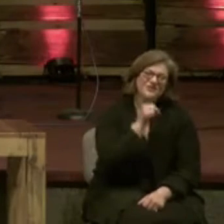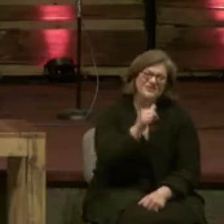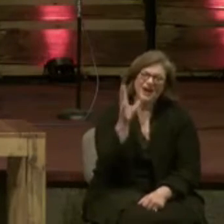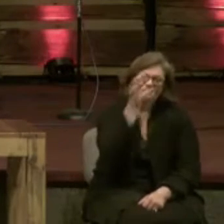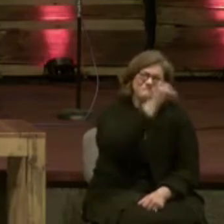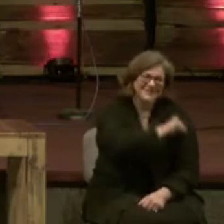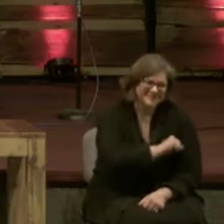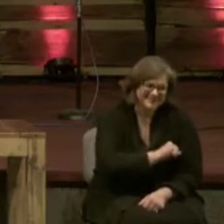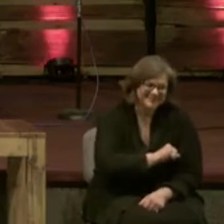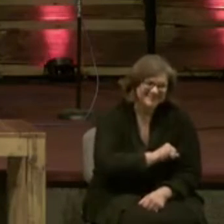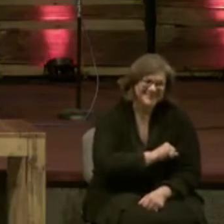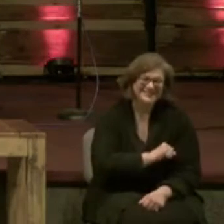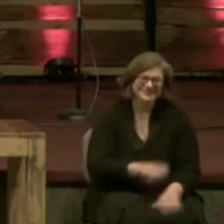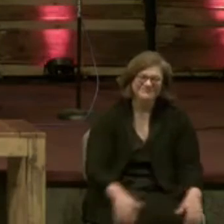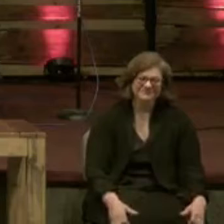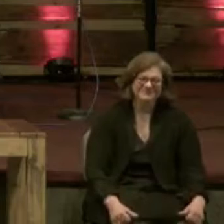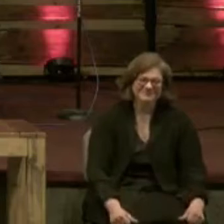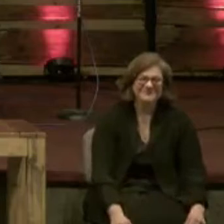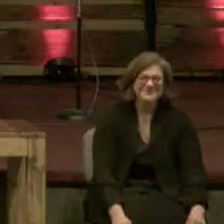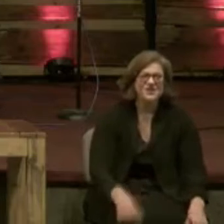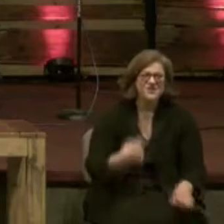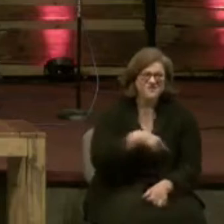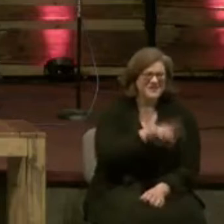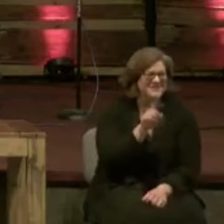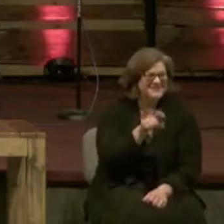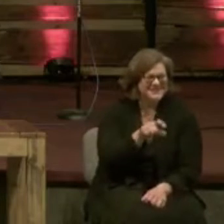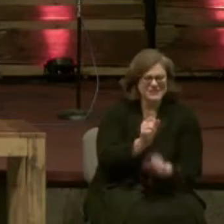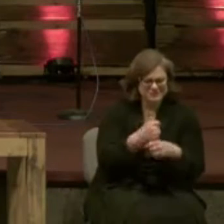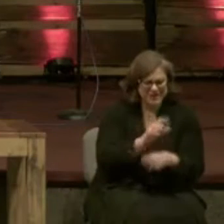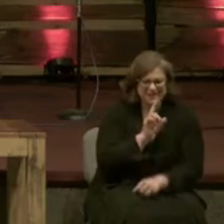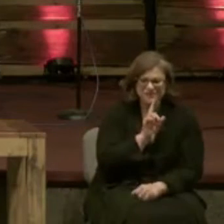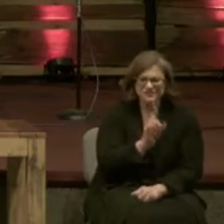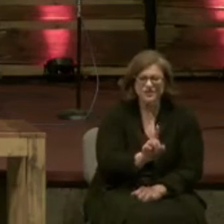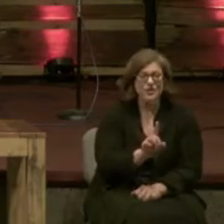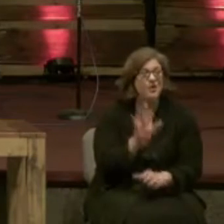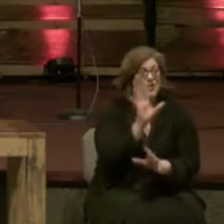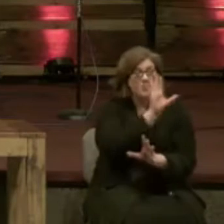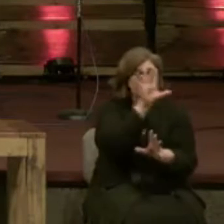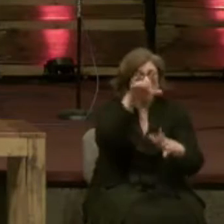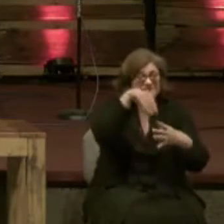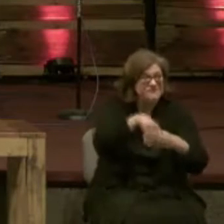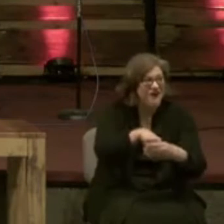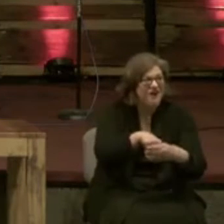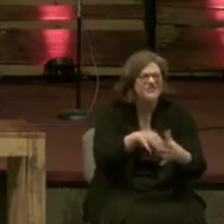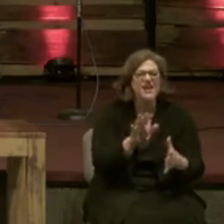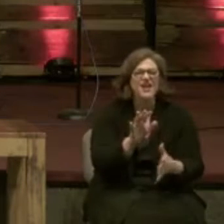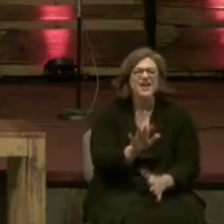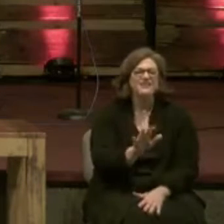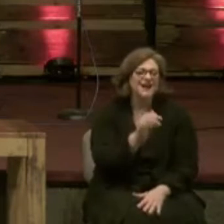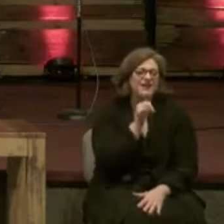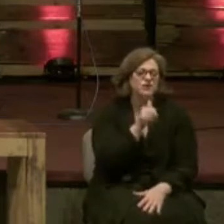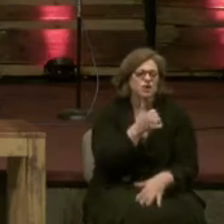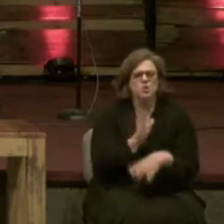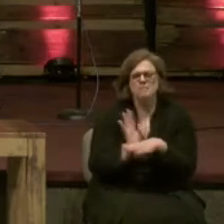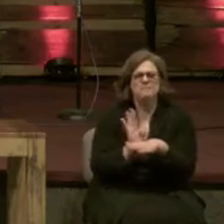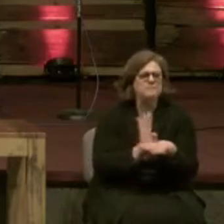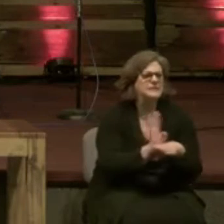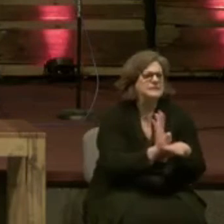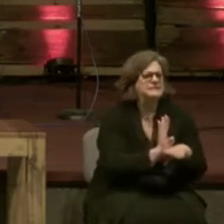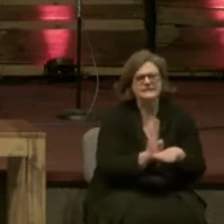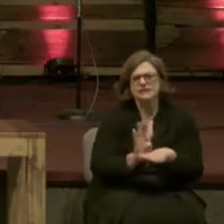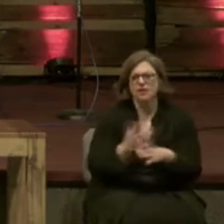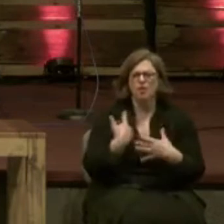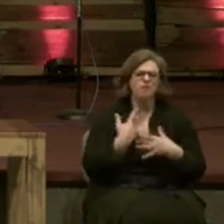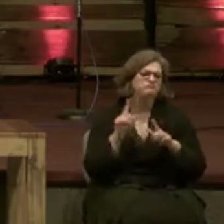good news of God coming near. We need to make sure that we're not allowing our lives to be so crowded that there's no room for Jesus during the